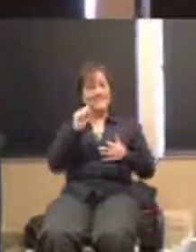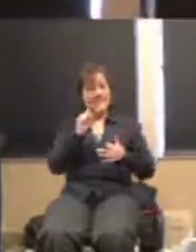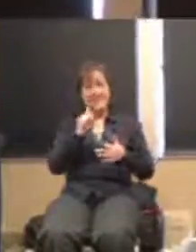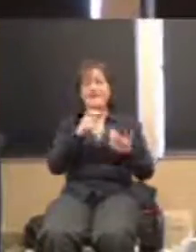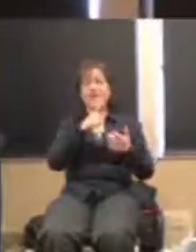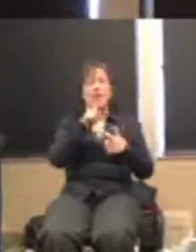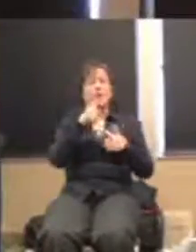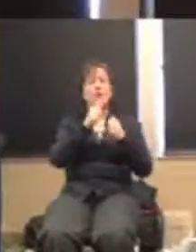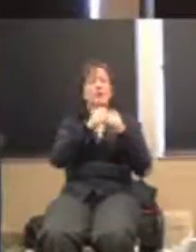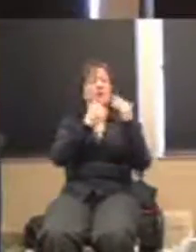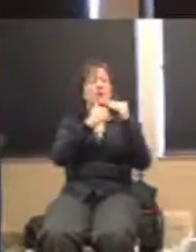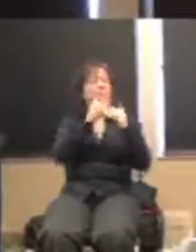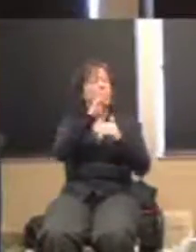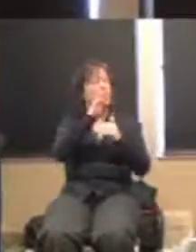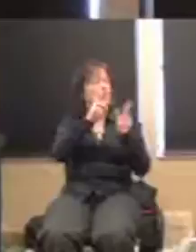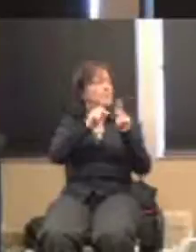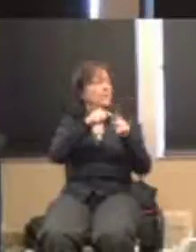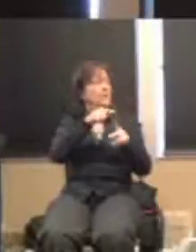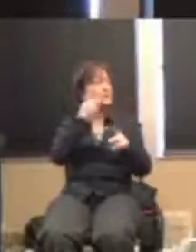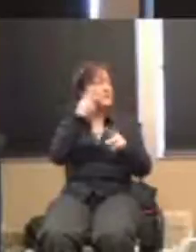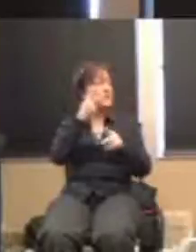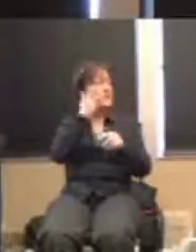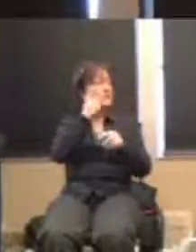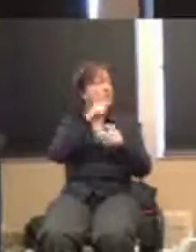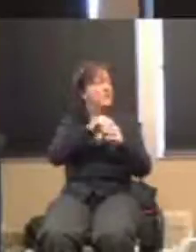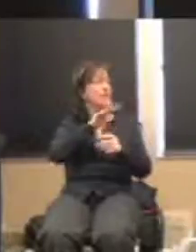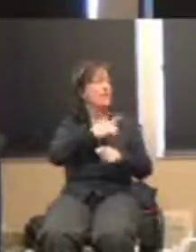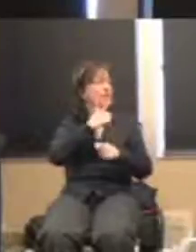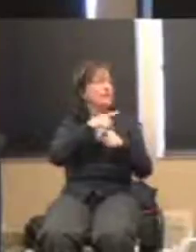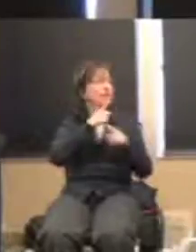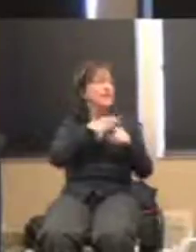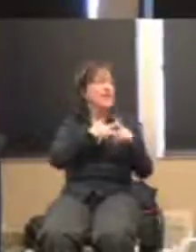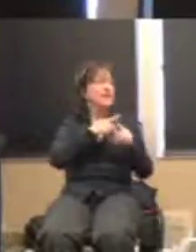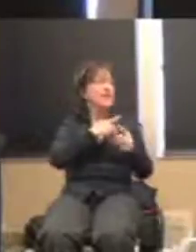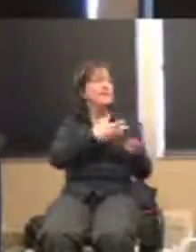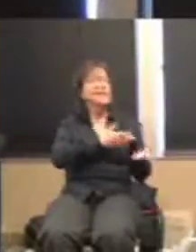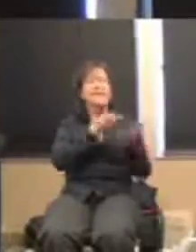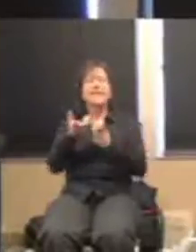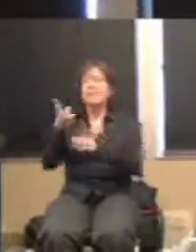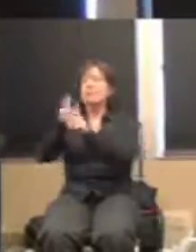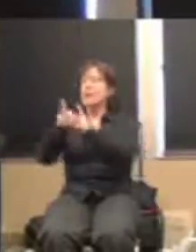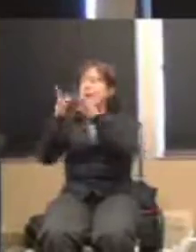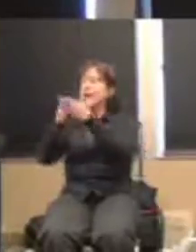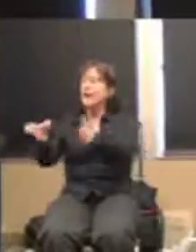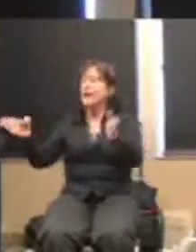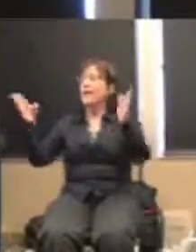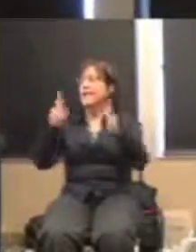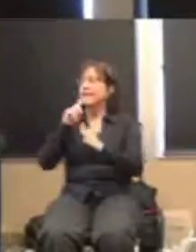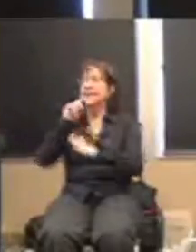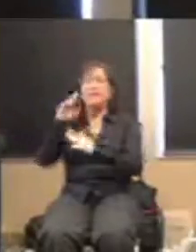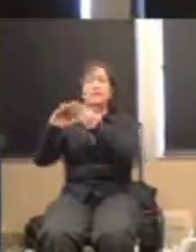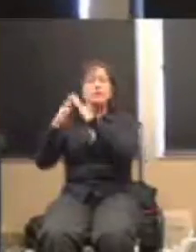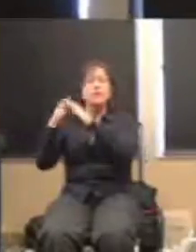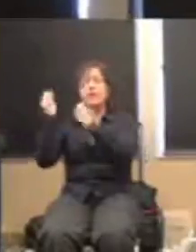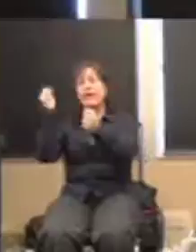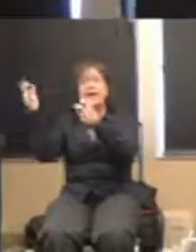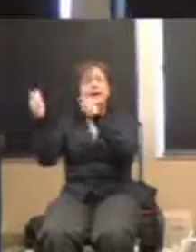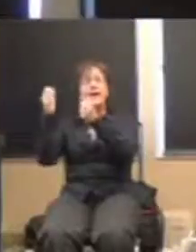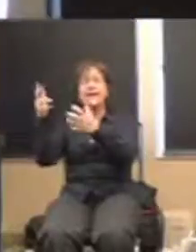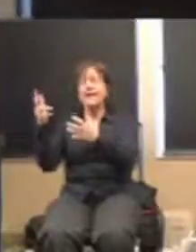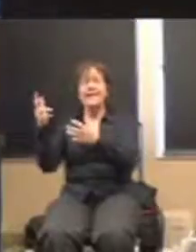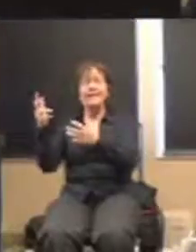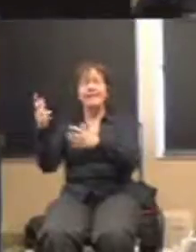daily basis. It's not going to be generalizable outside of that environment in which they're used. Make